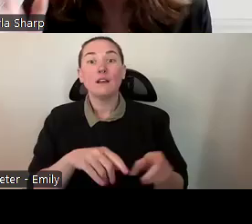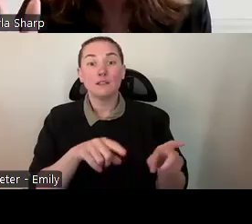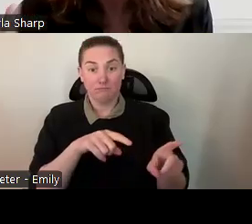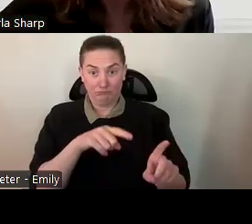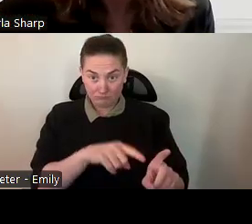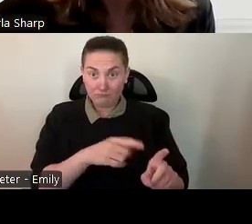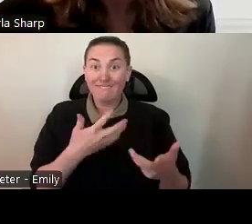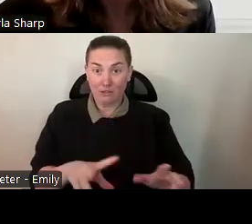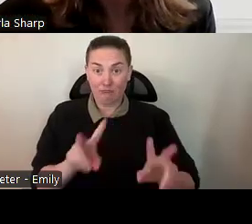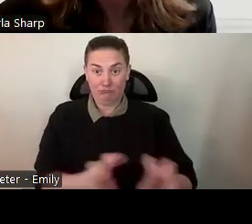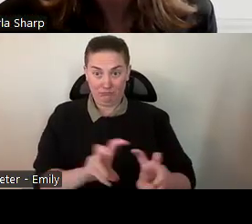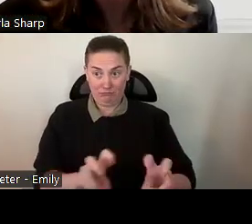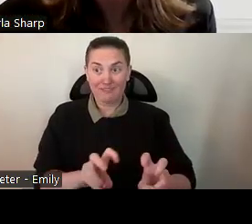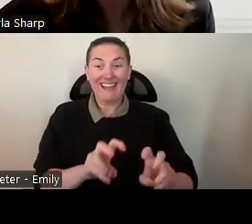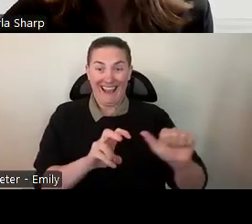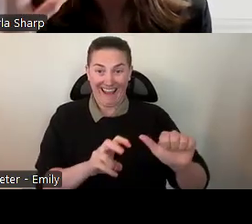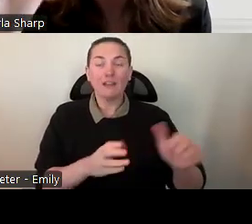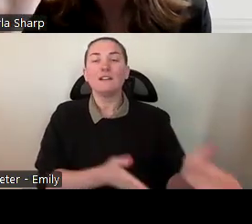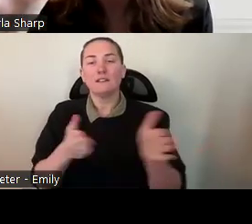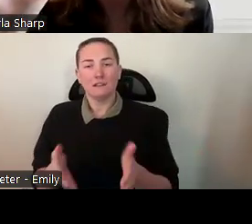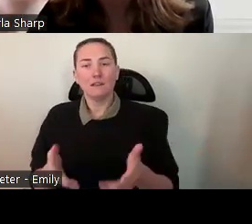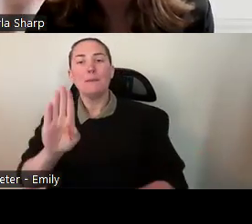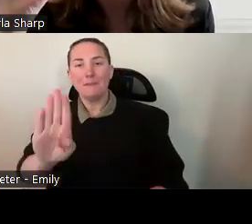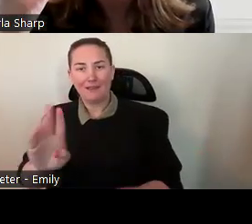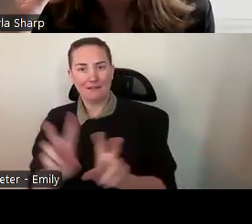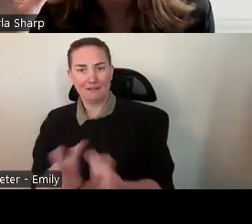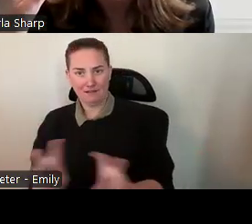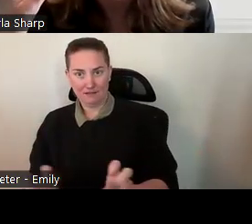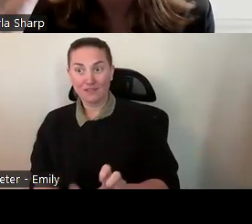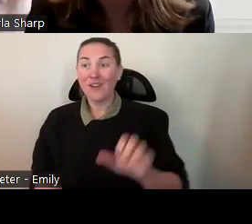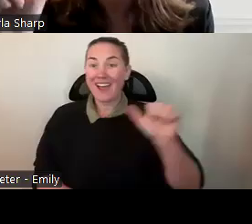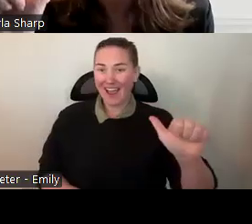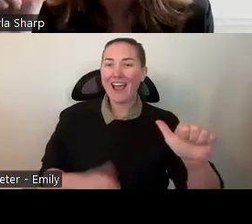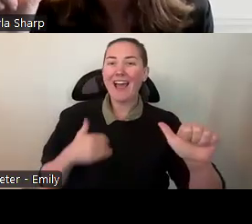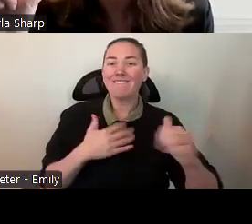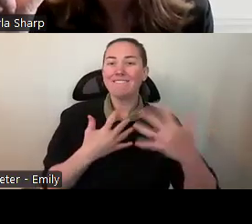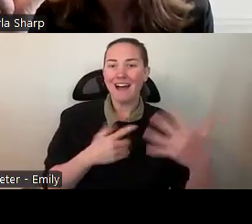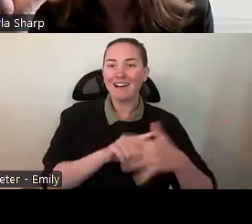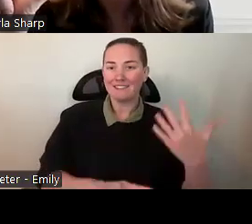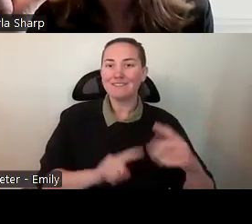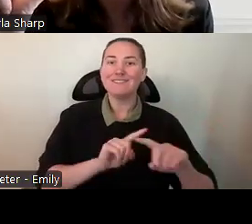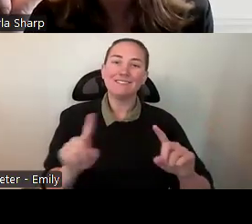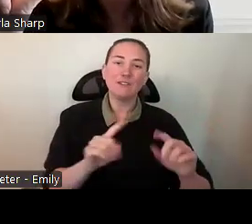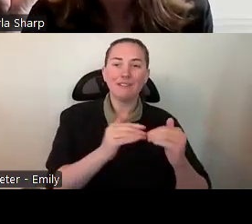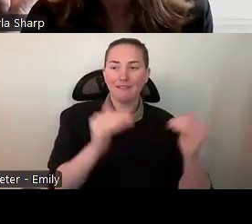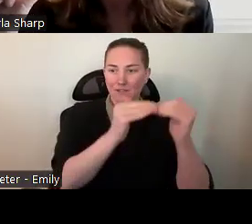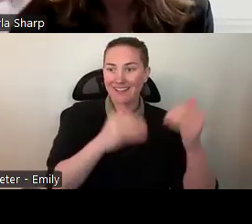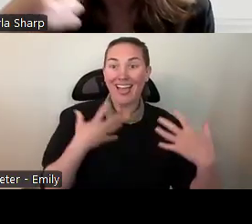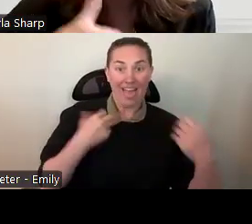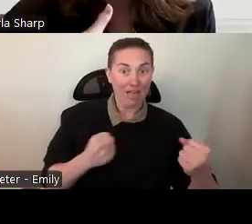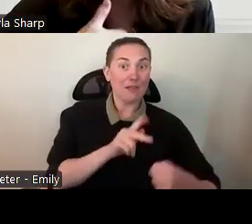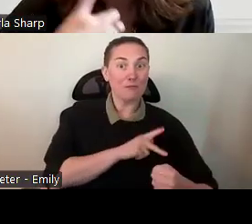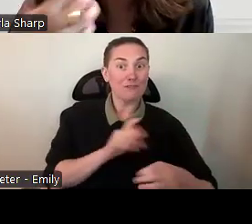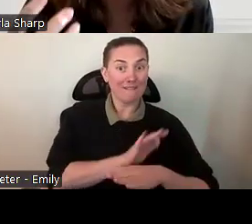assess criterion B. When you assess criterion A, you assess it over 5 levels: healthy personality functioning.